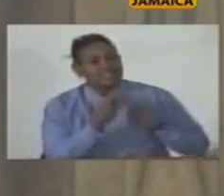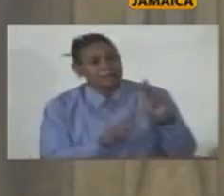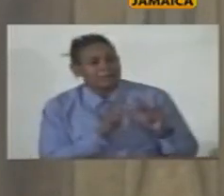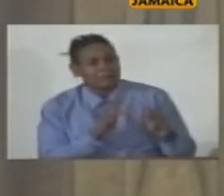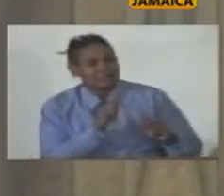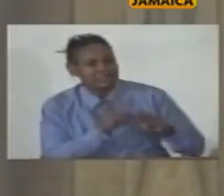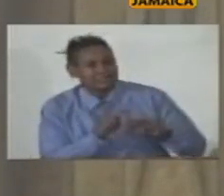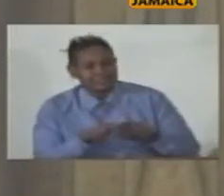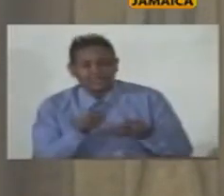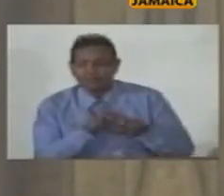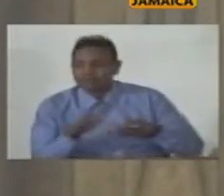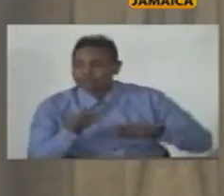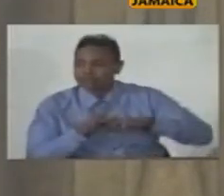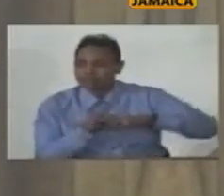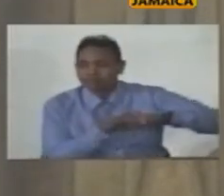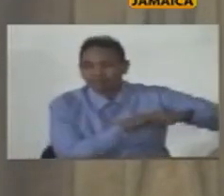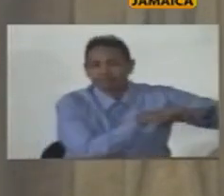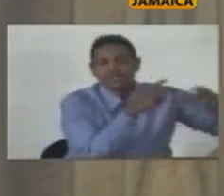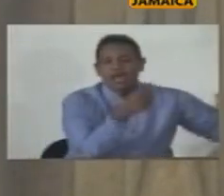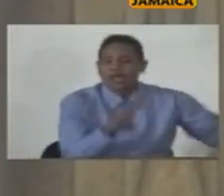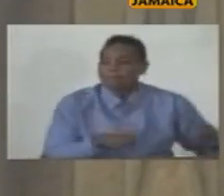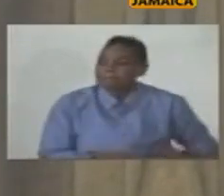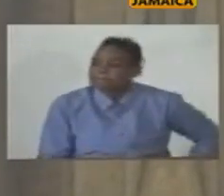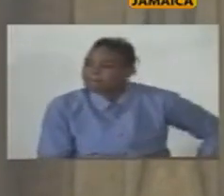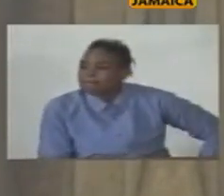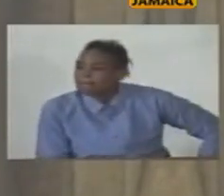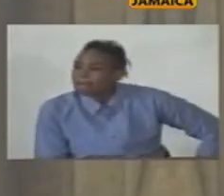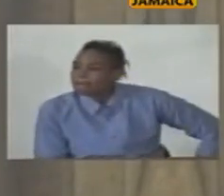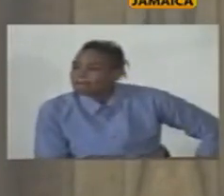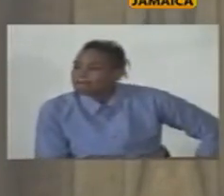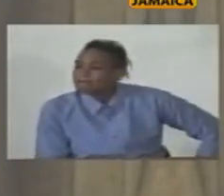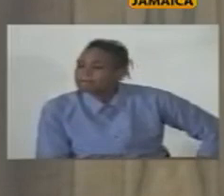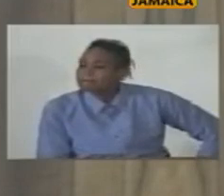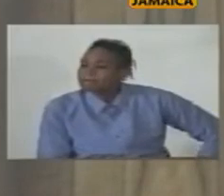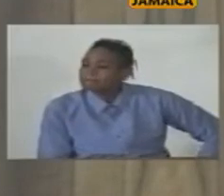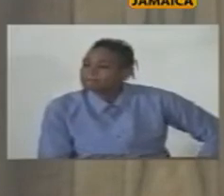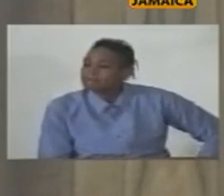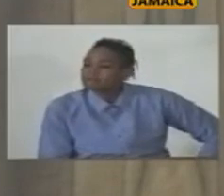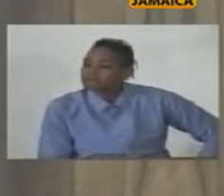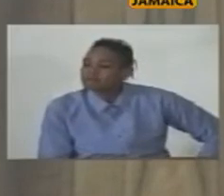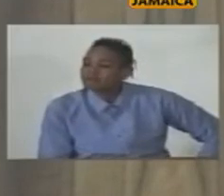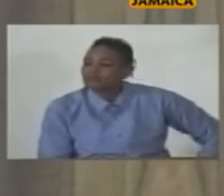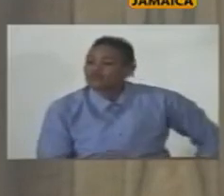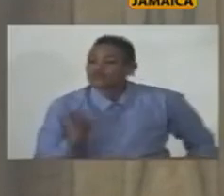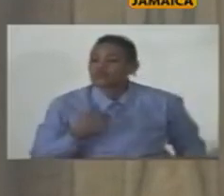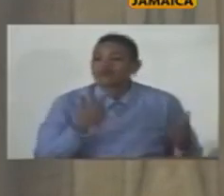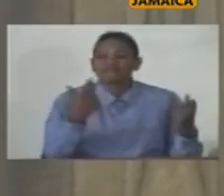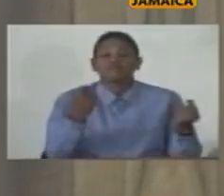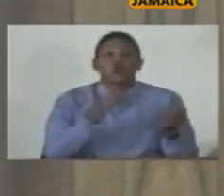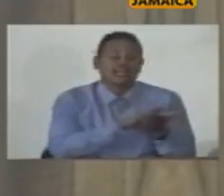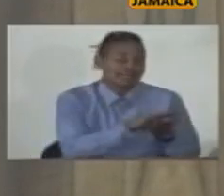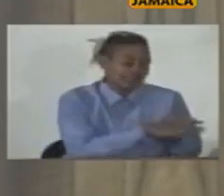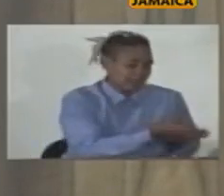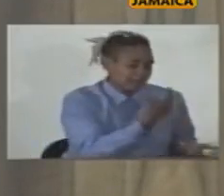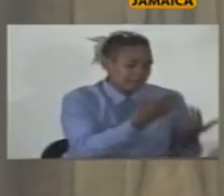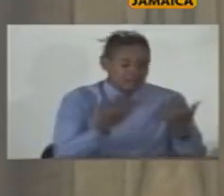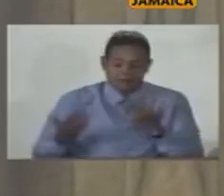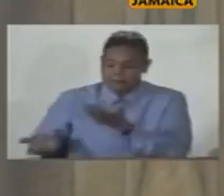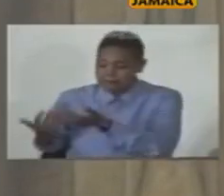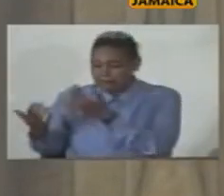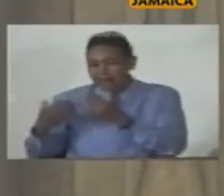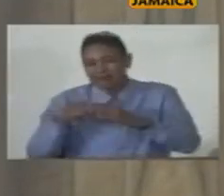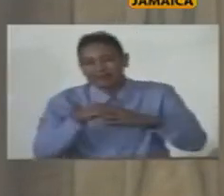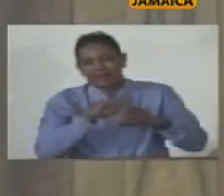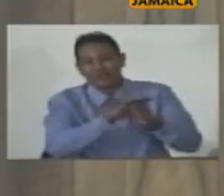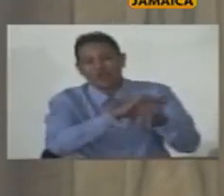these benches and viewing the beautiful East Harbour. We have done drain cleaning across the constituency